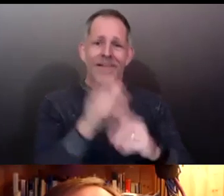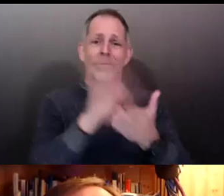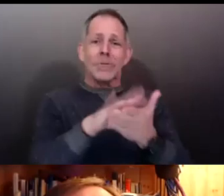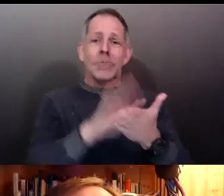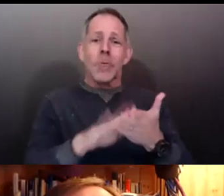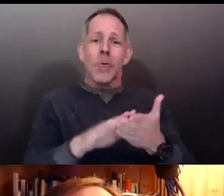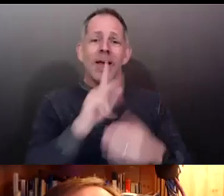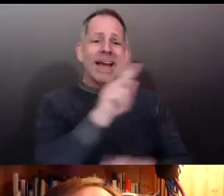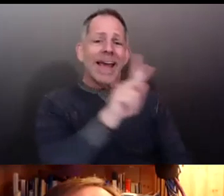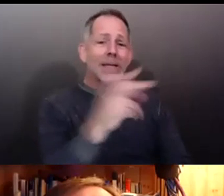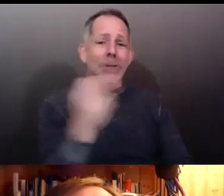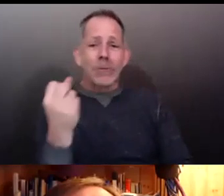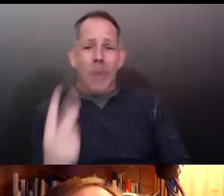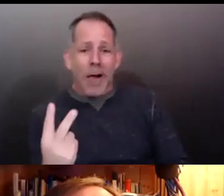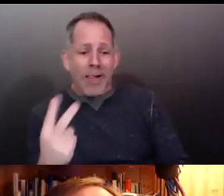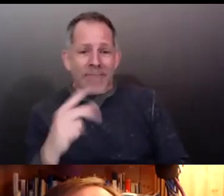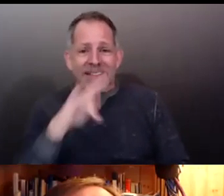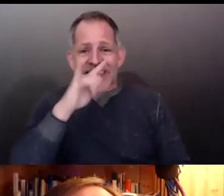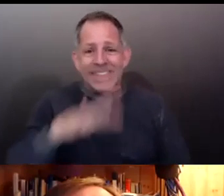a